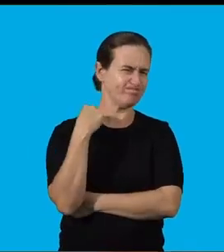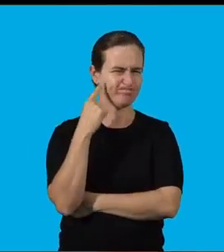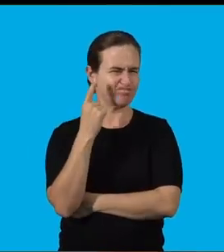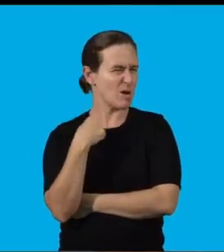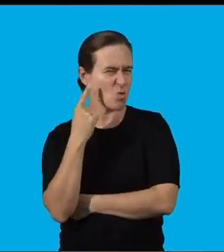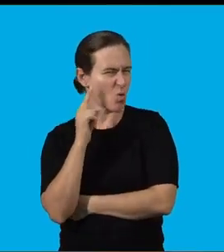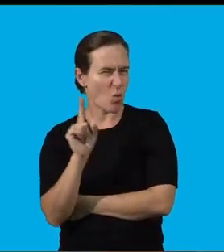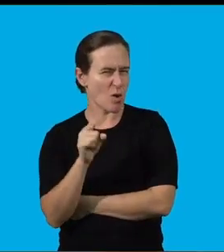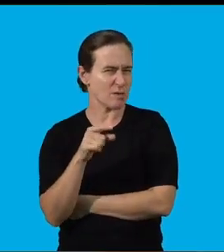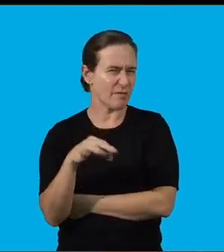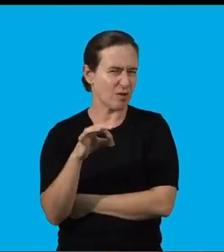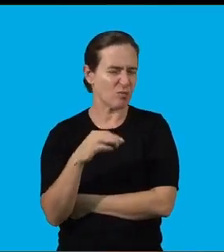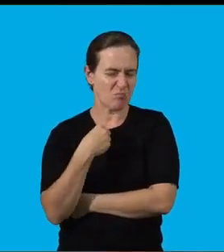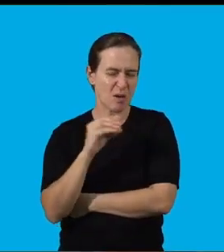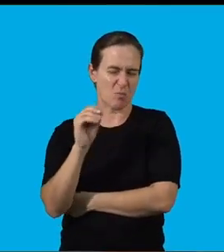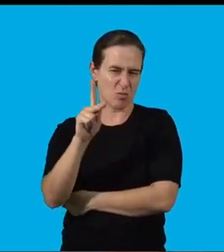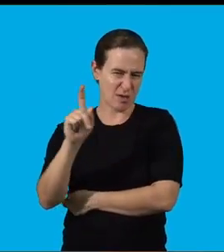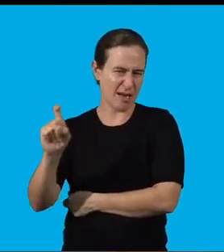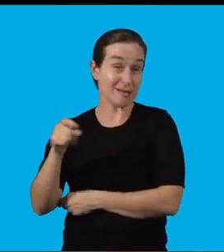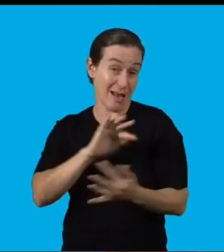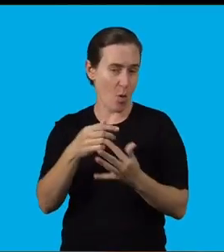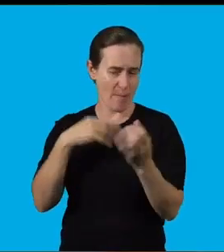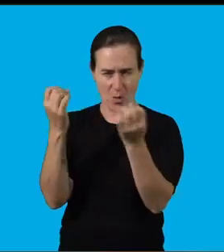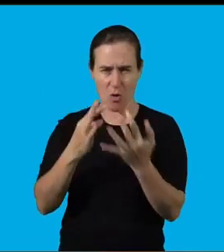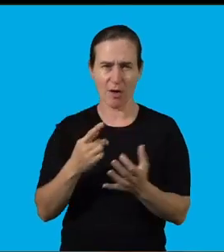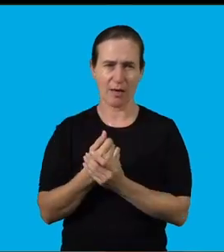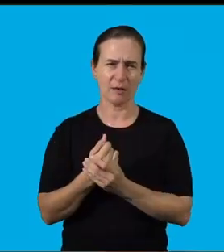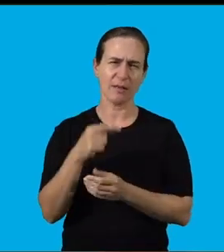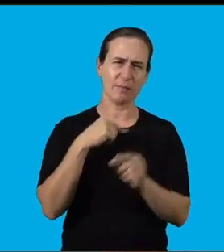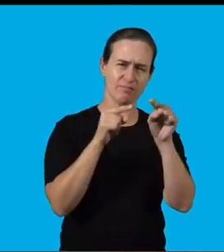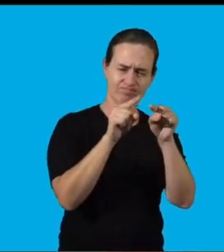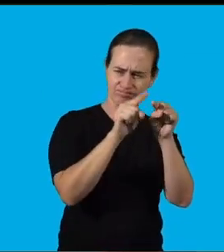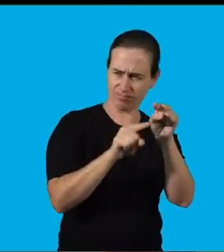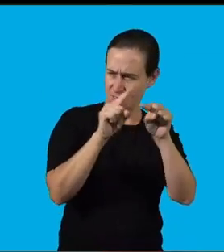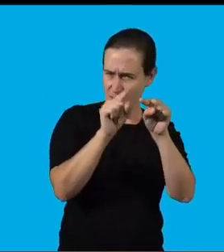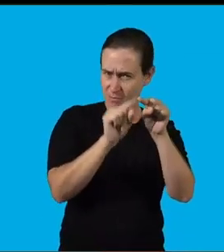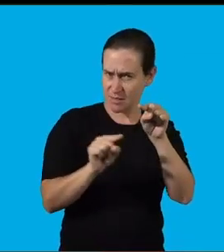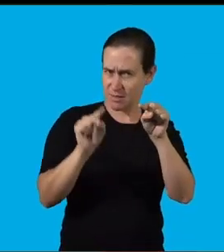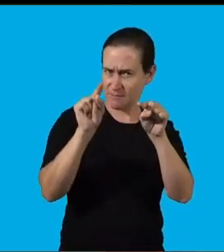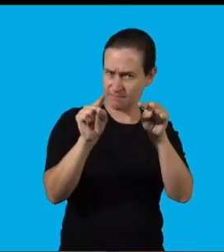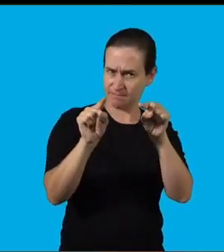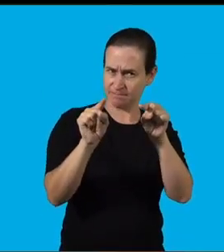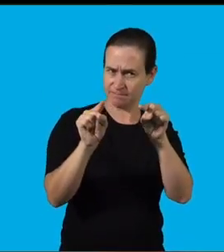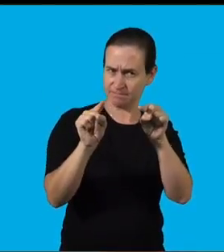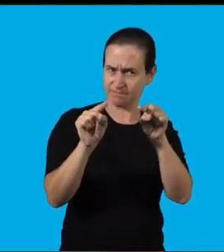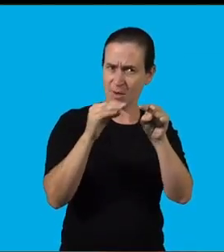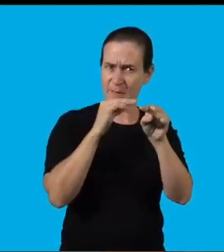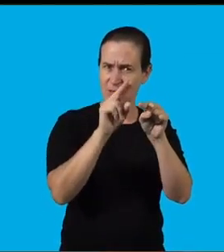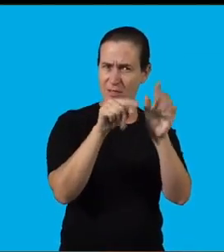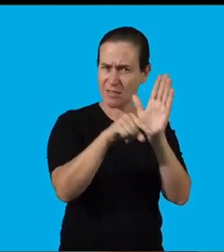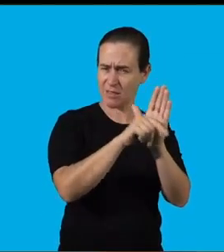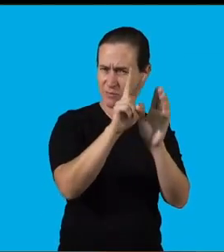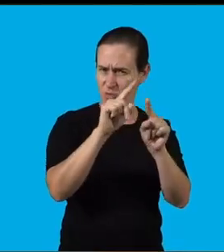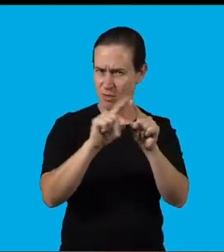plus kx. Okay, and then I multiply the terms together that will equate to minus 4x squared.